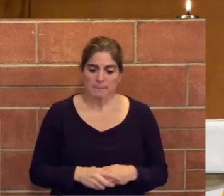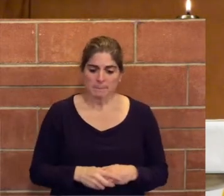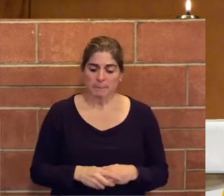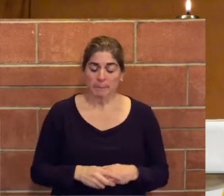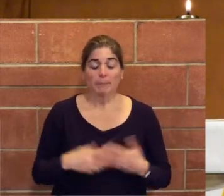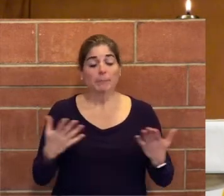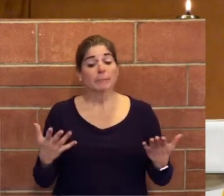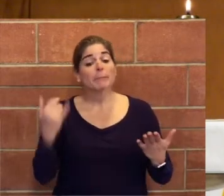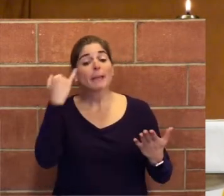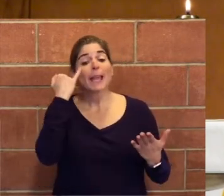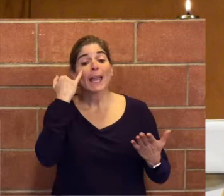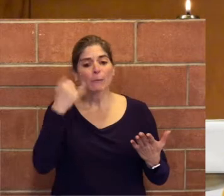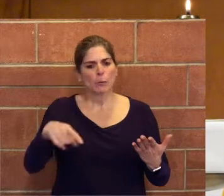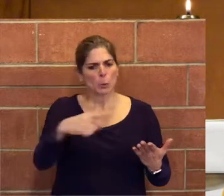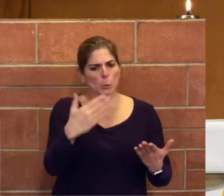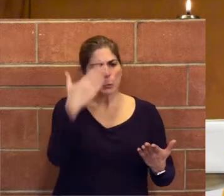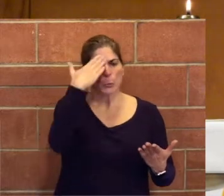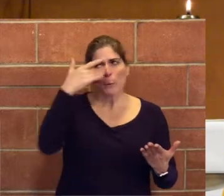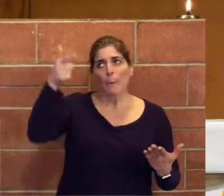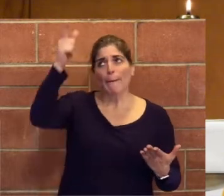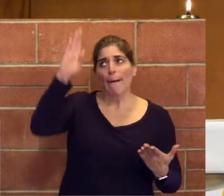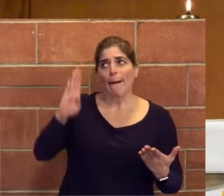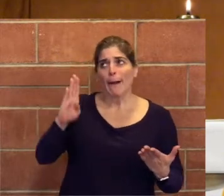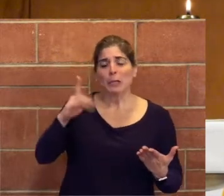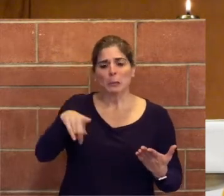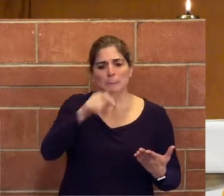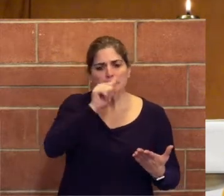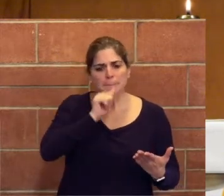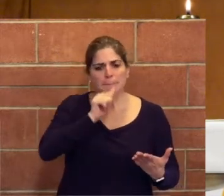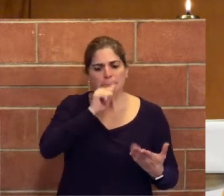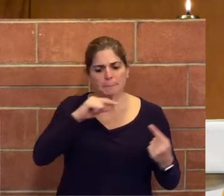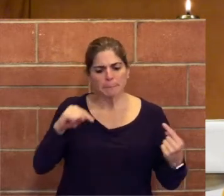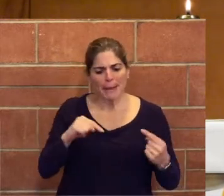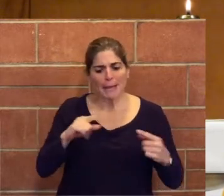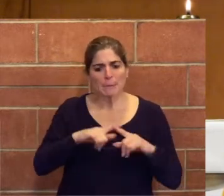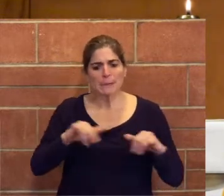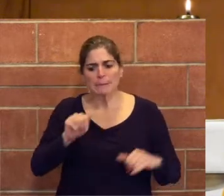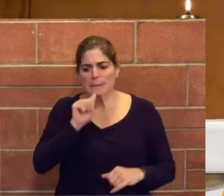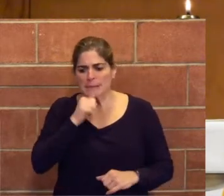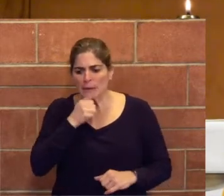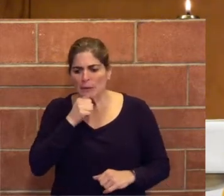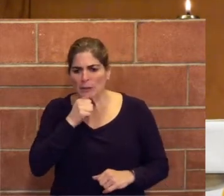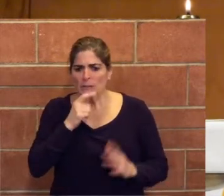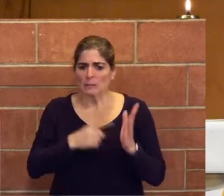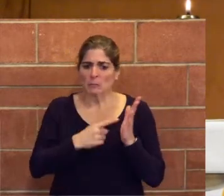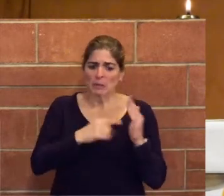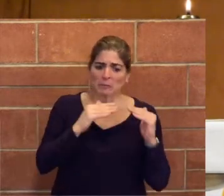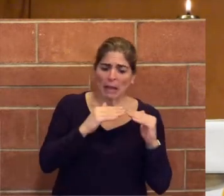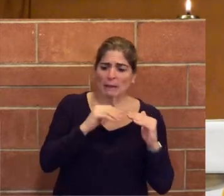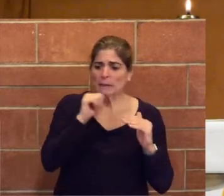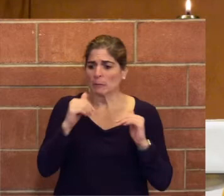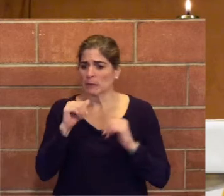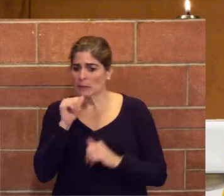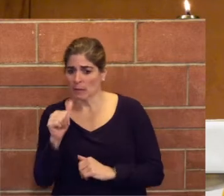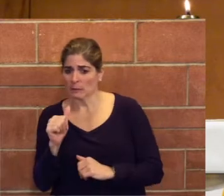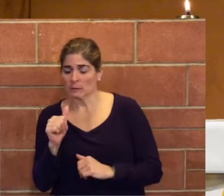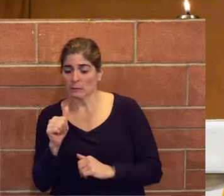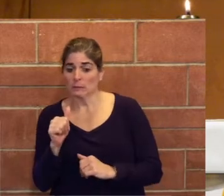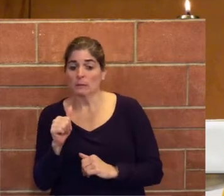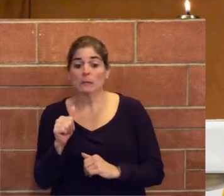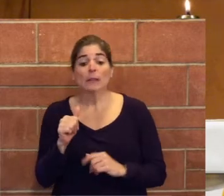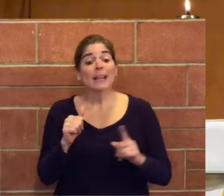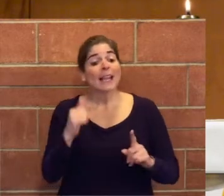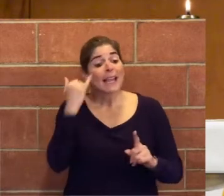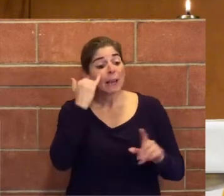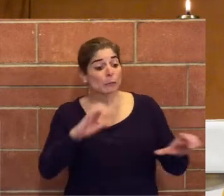God, you endure pain while suffering unjustly. If you endure when you are beaten for doing wrong, what credit